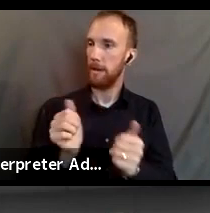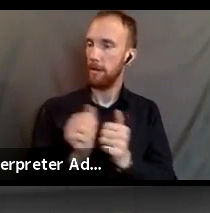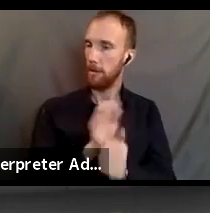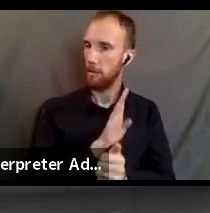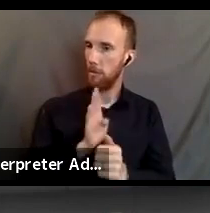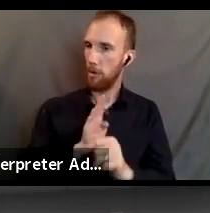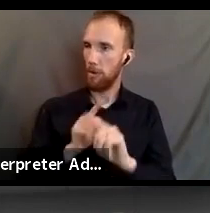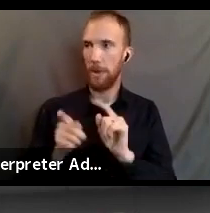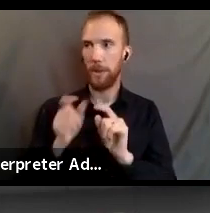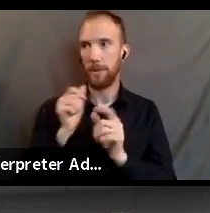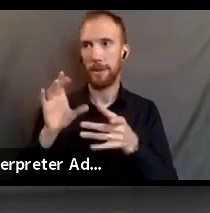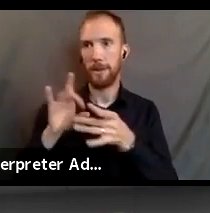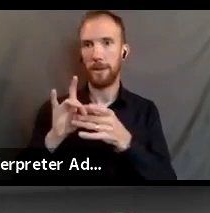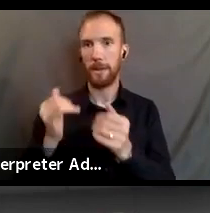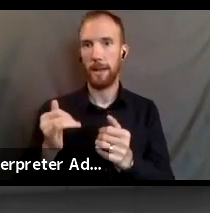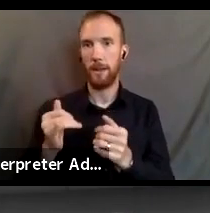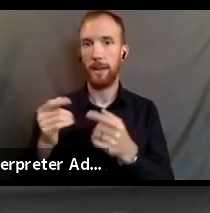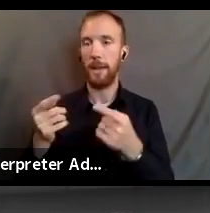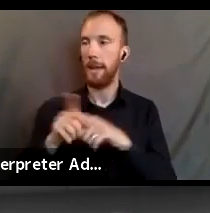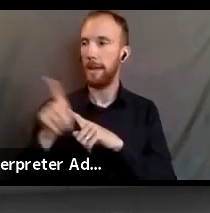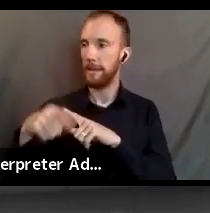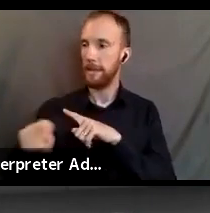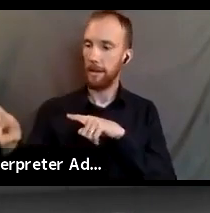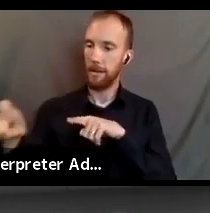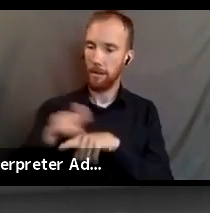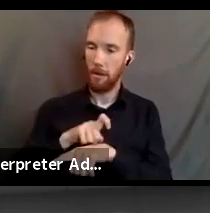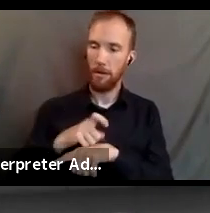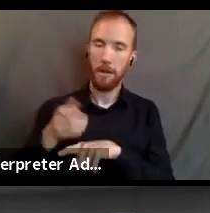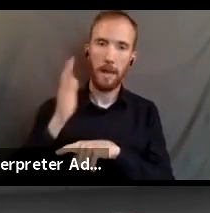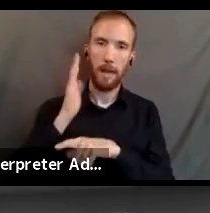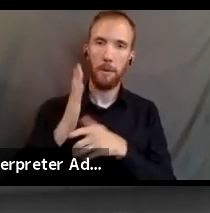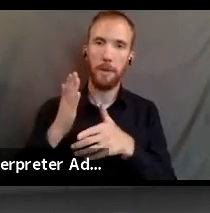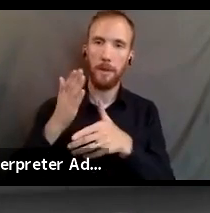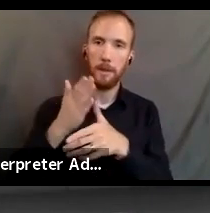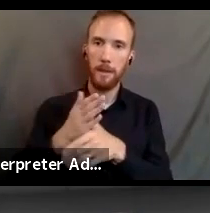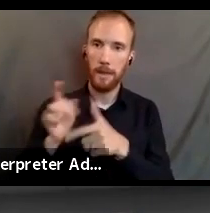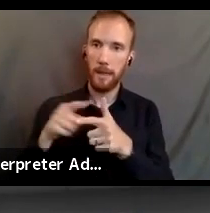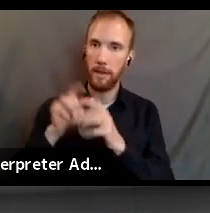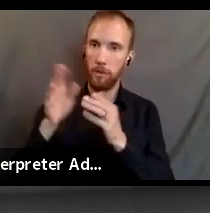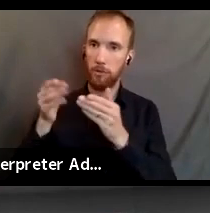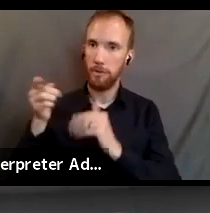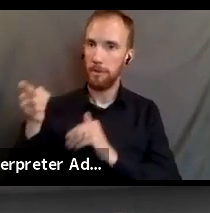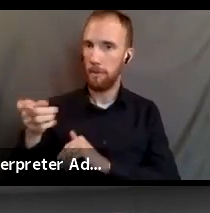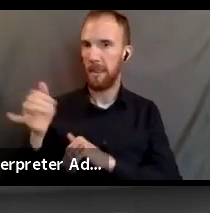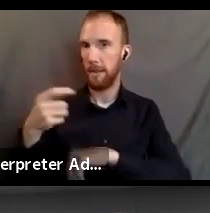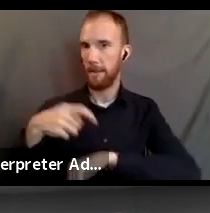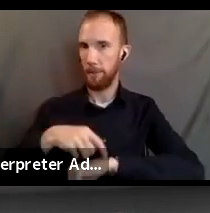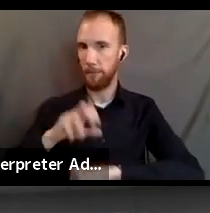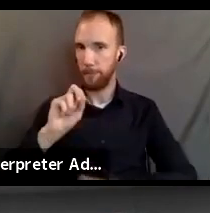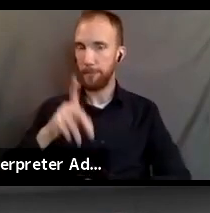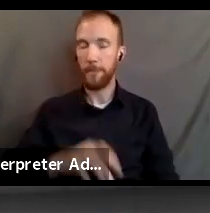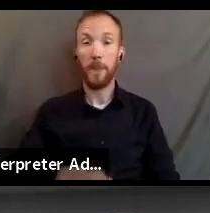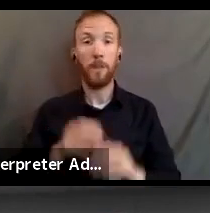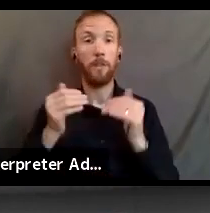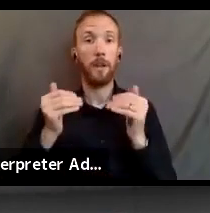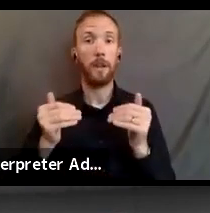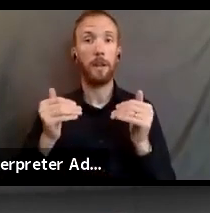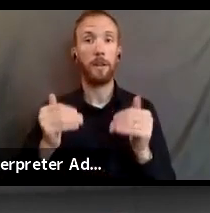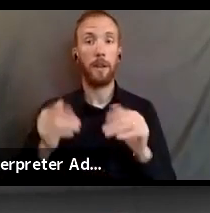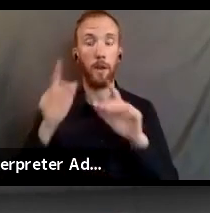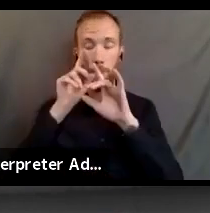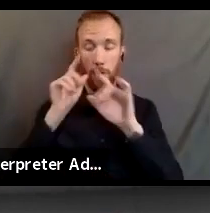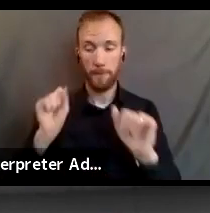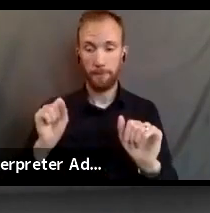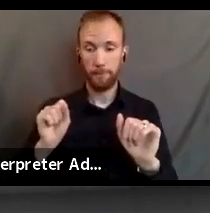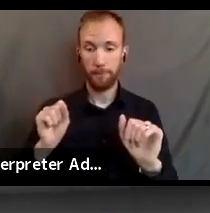if they call in i'll interject and then introduce them to address the board at that point in time um so right now mr president uh we